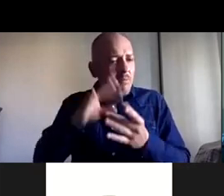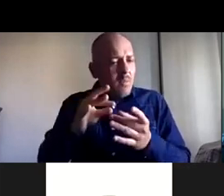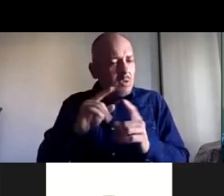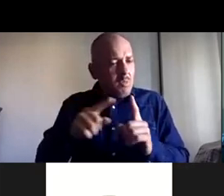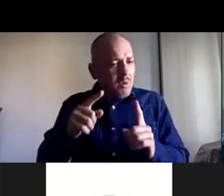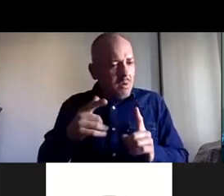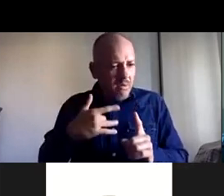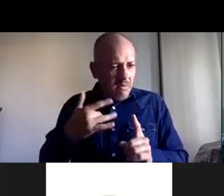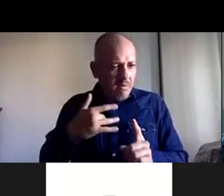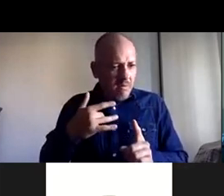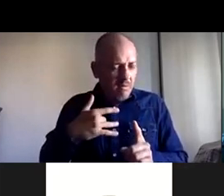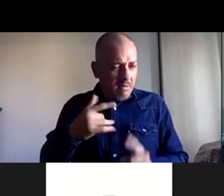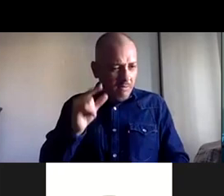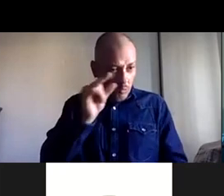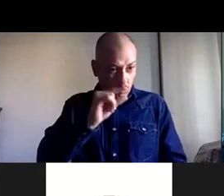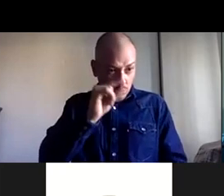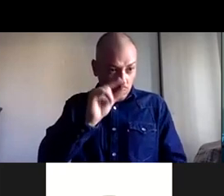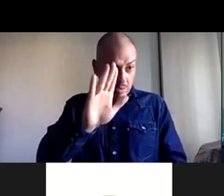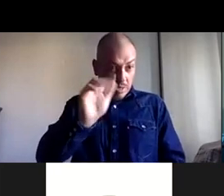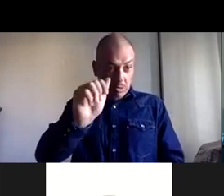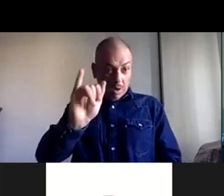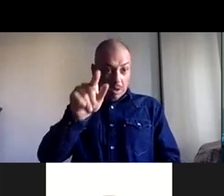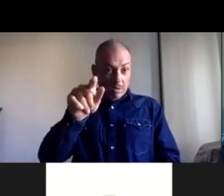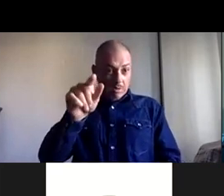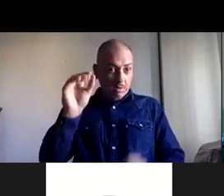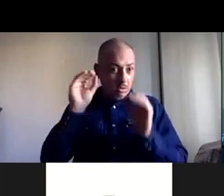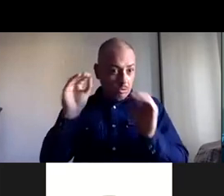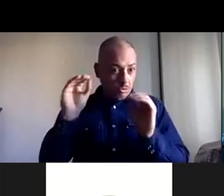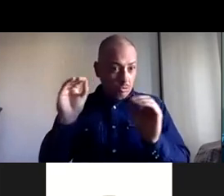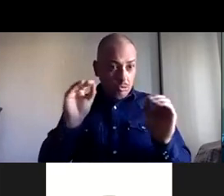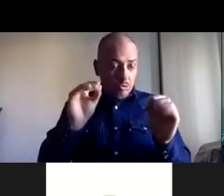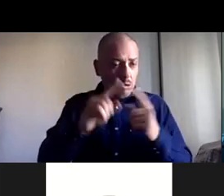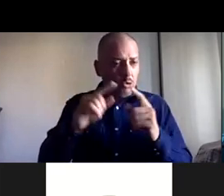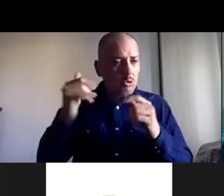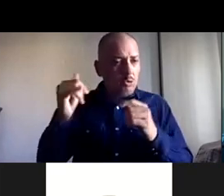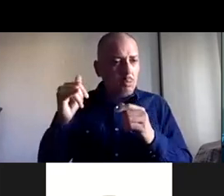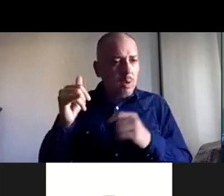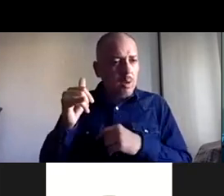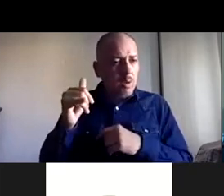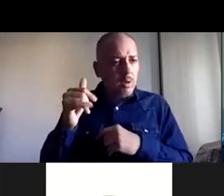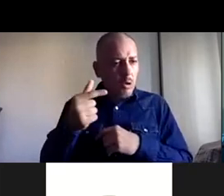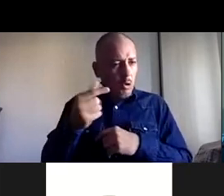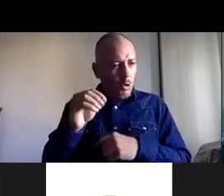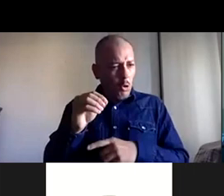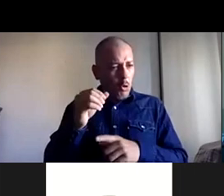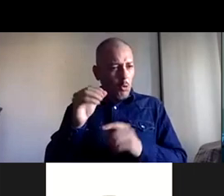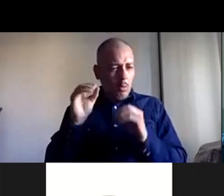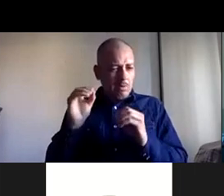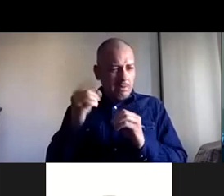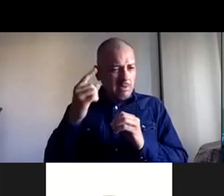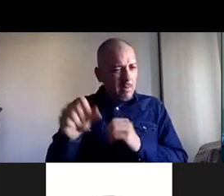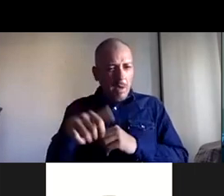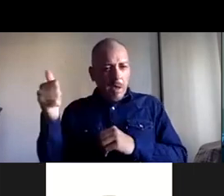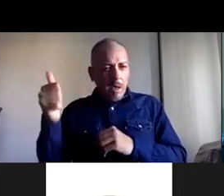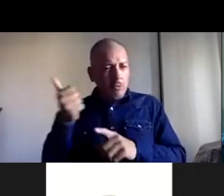think Google's AI that they taught to play Go, they taught it something else, and it